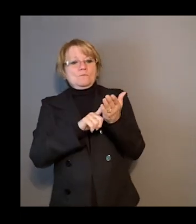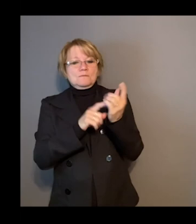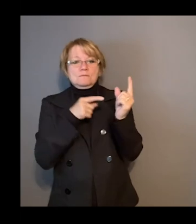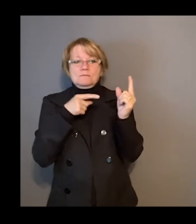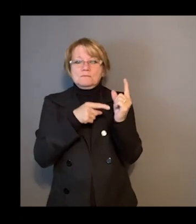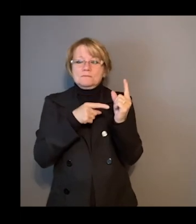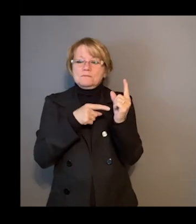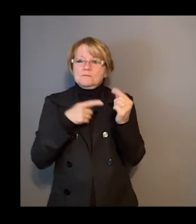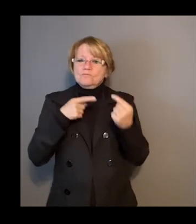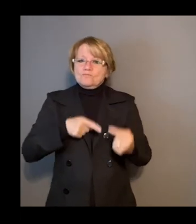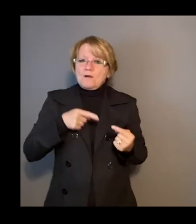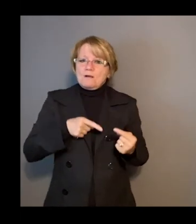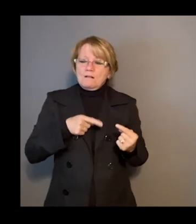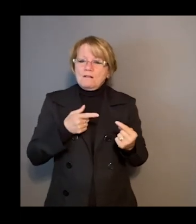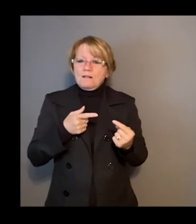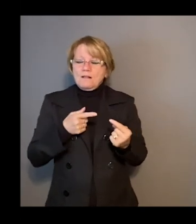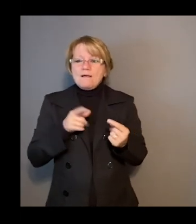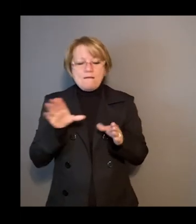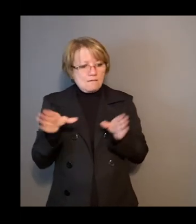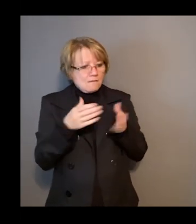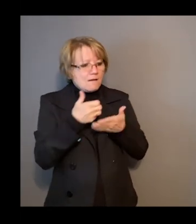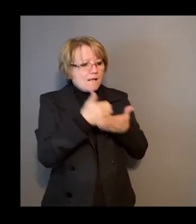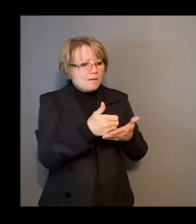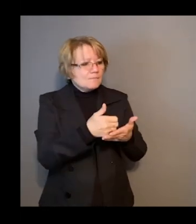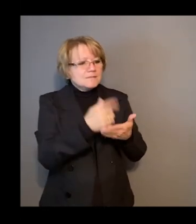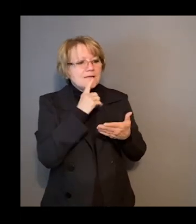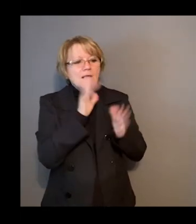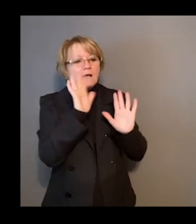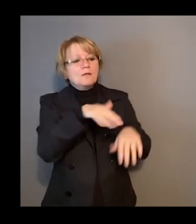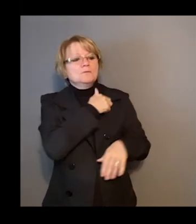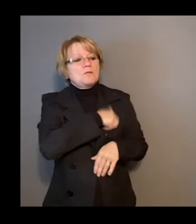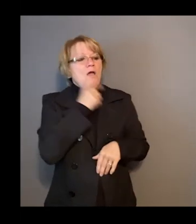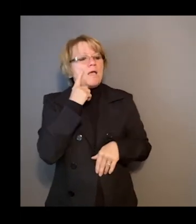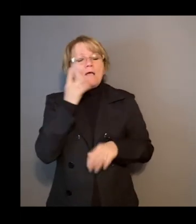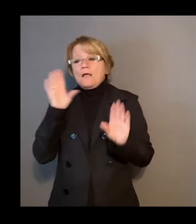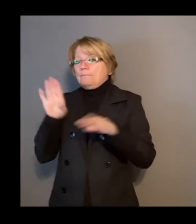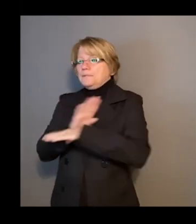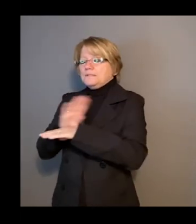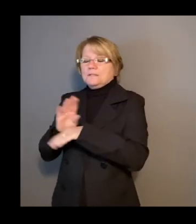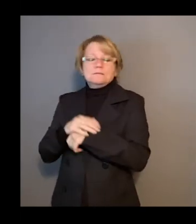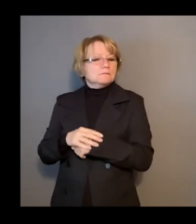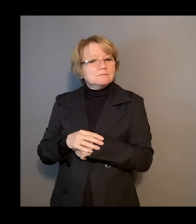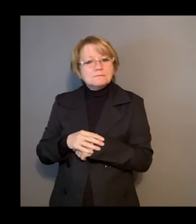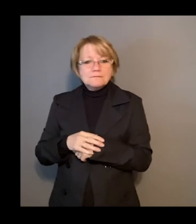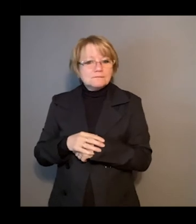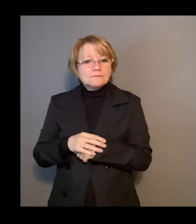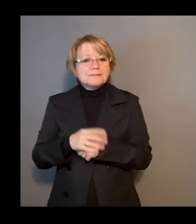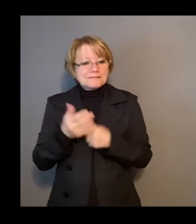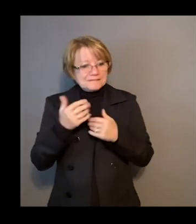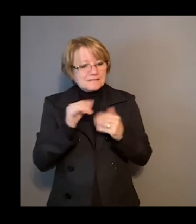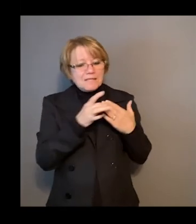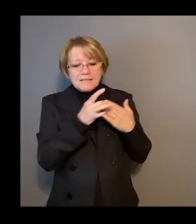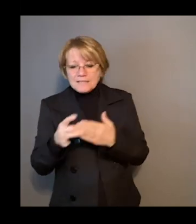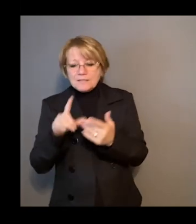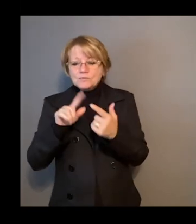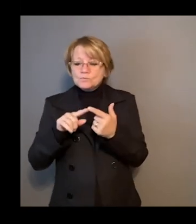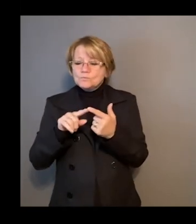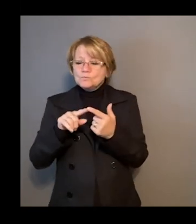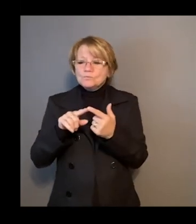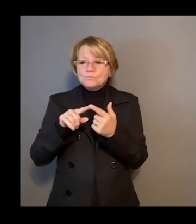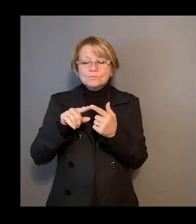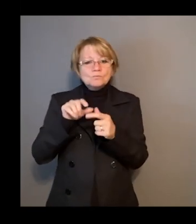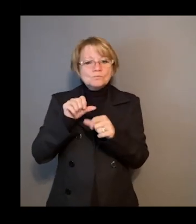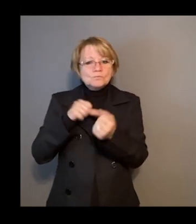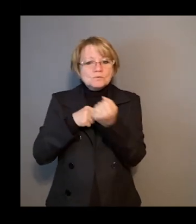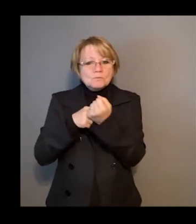like, hey, I have all the students to worry about. Even if you can't help, it's definitely, you know, work studies, study halls, tutors, point me in the right direction